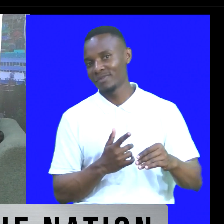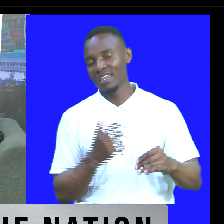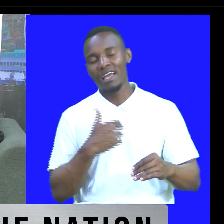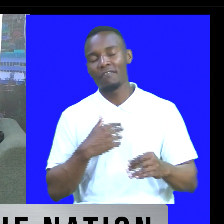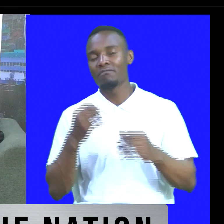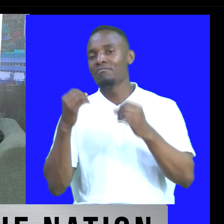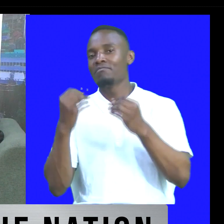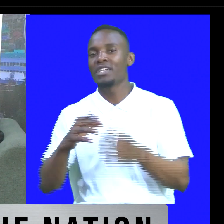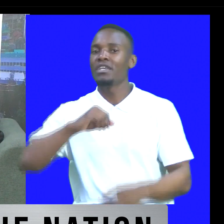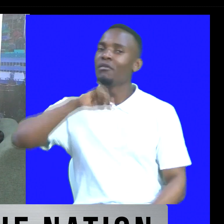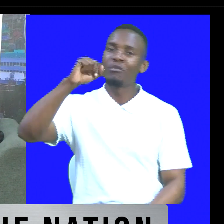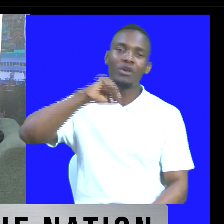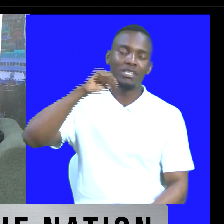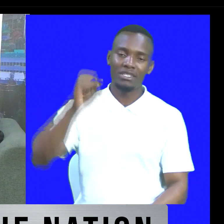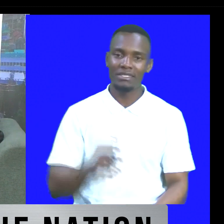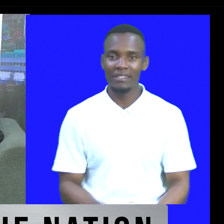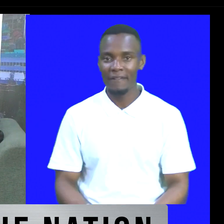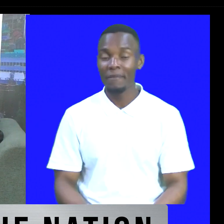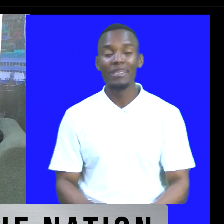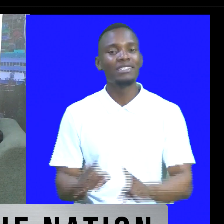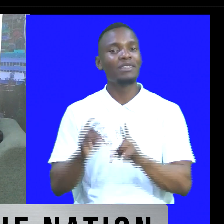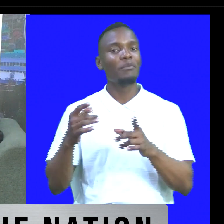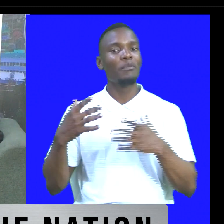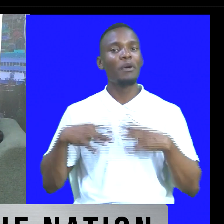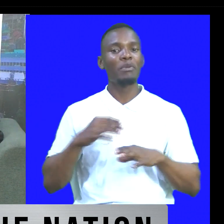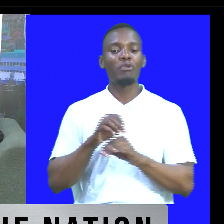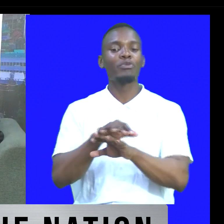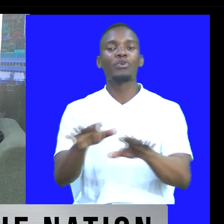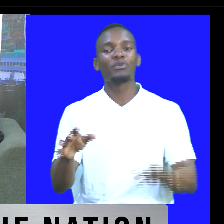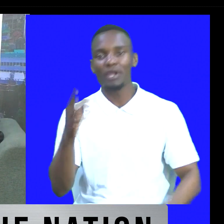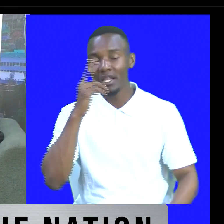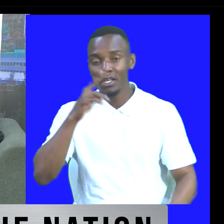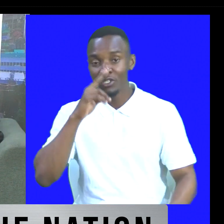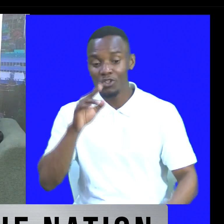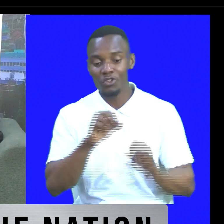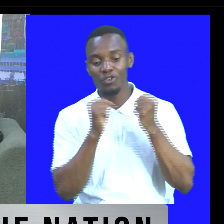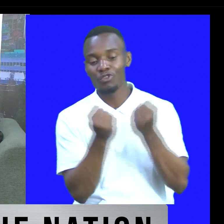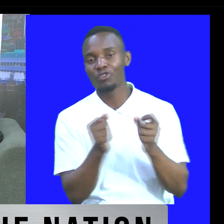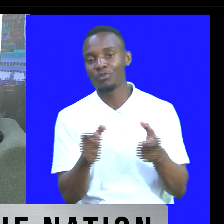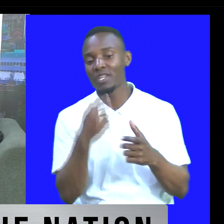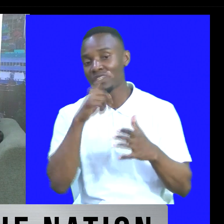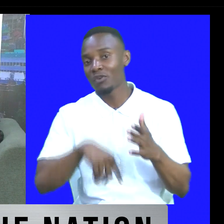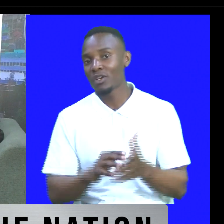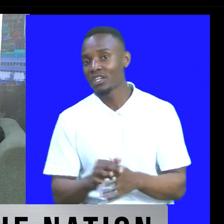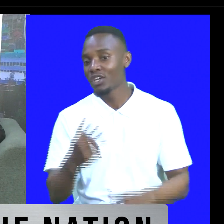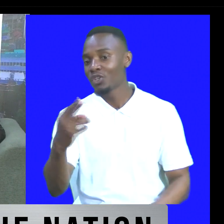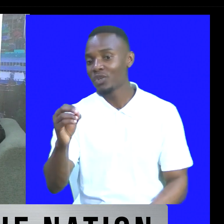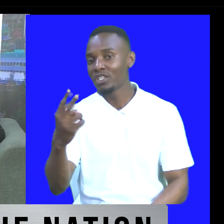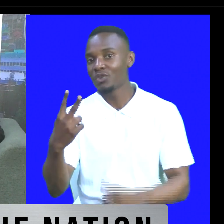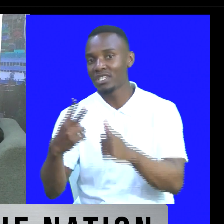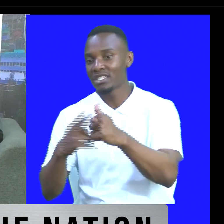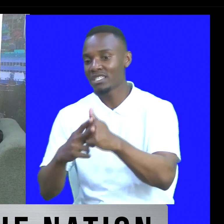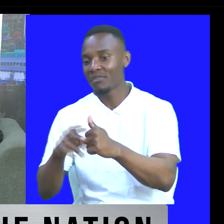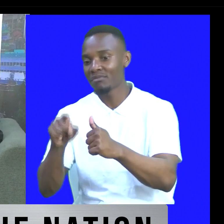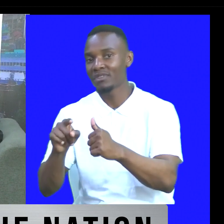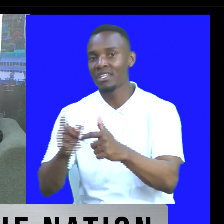of politics. Yeah, John, a joke was running around the social media saying that it is in 2027 so that we can call